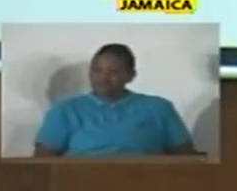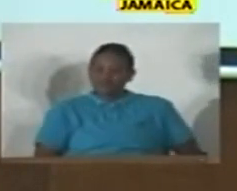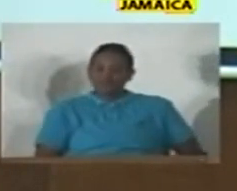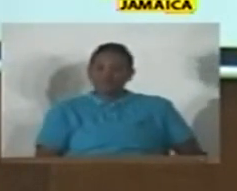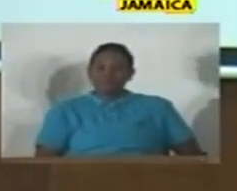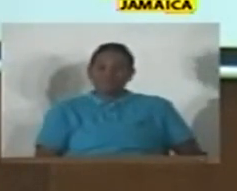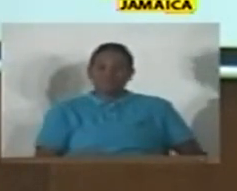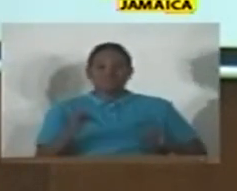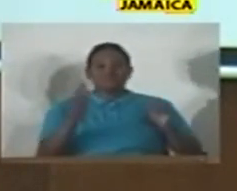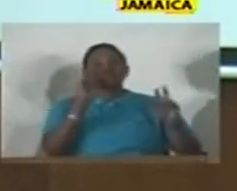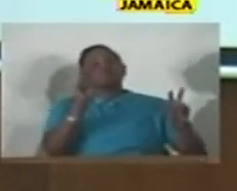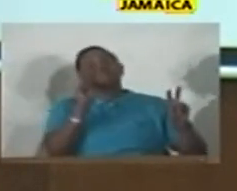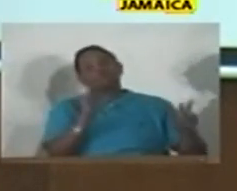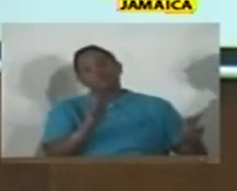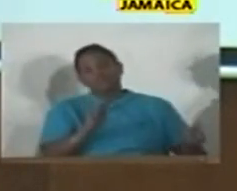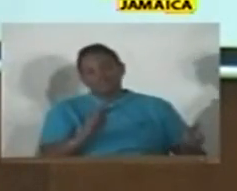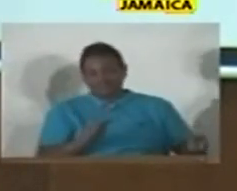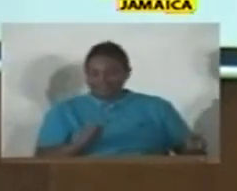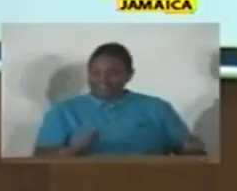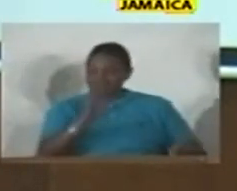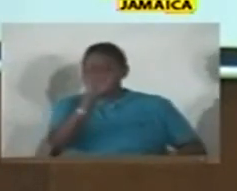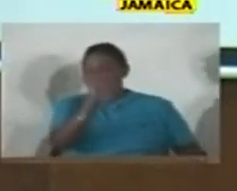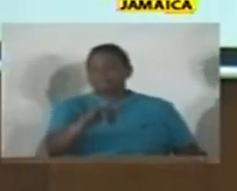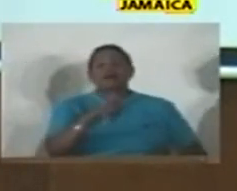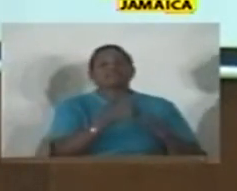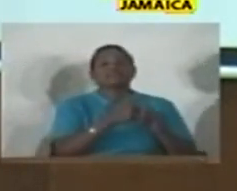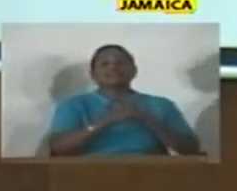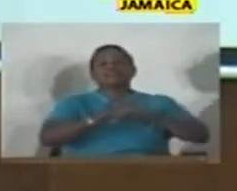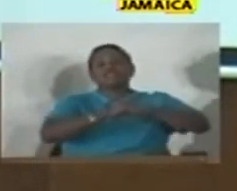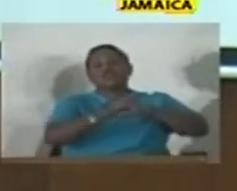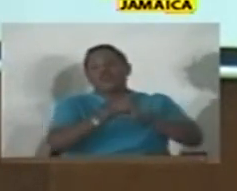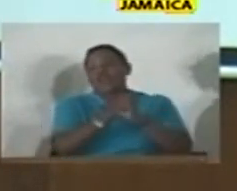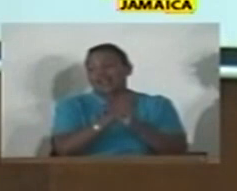which will be monitored by security guards,